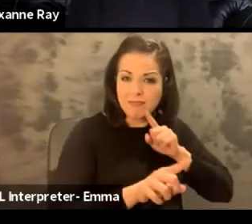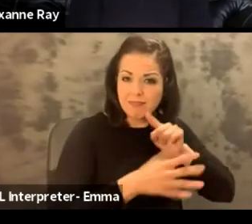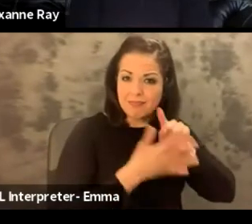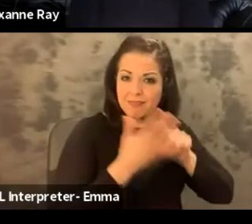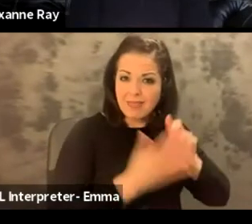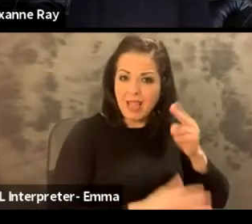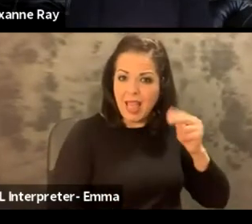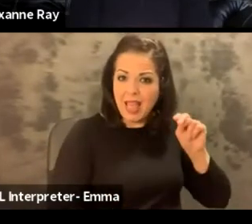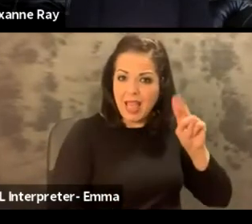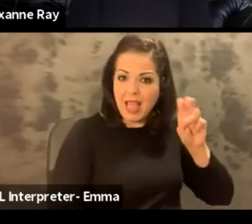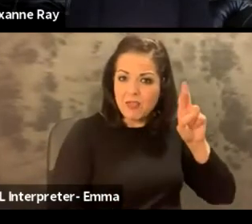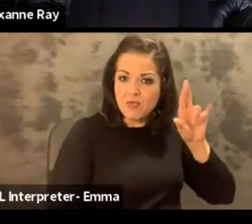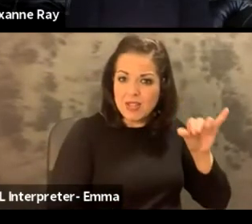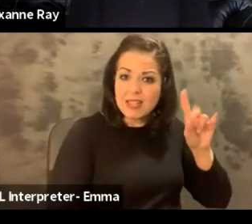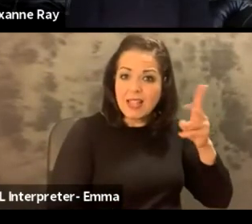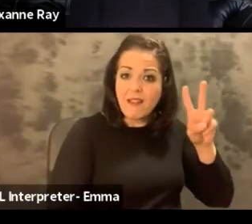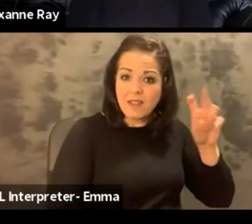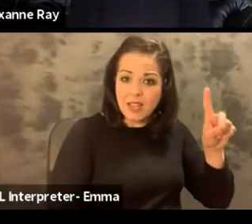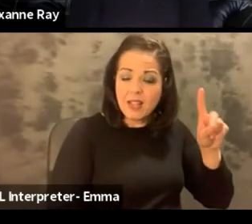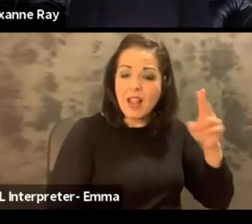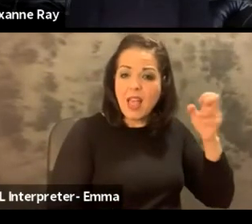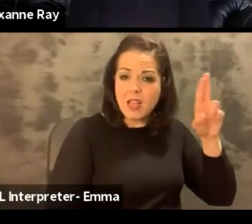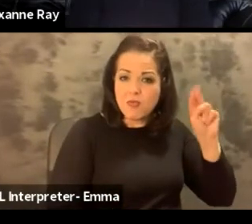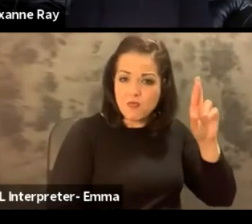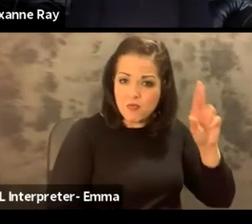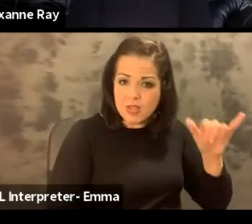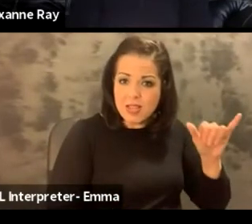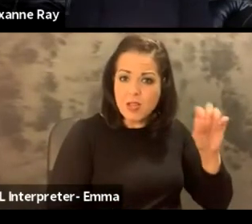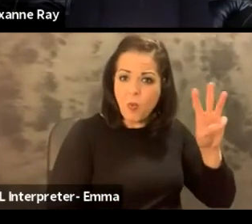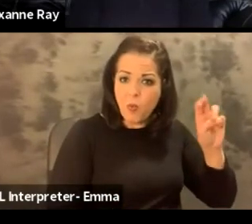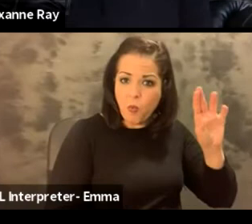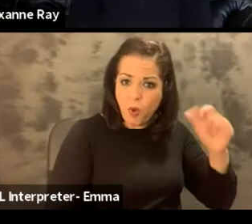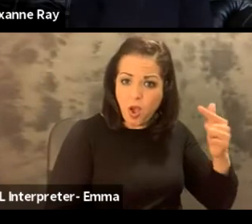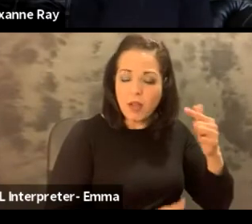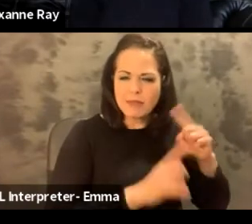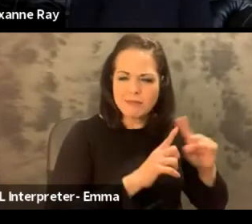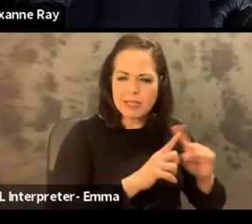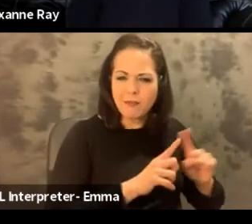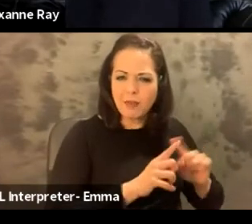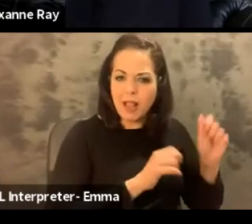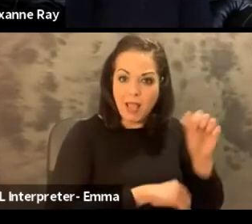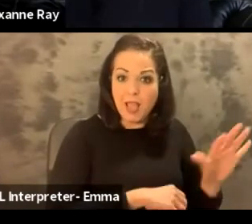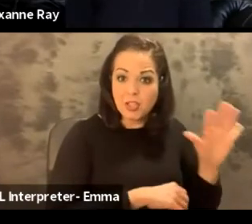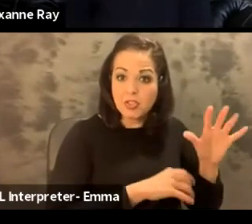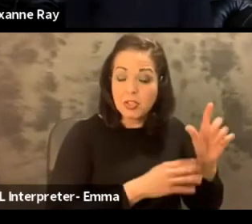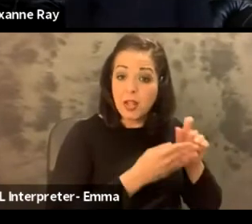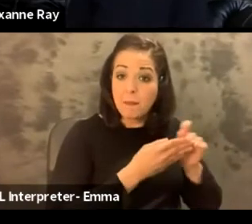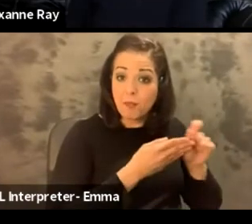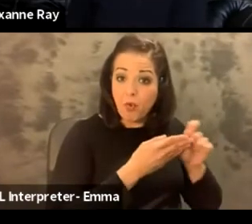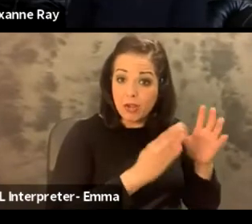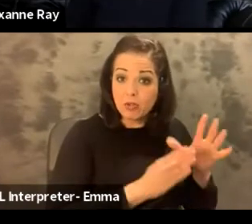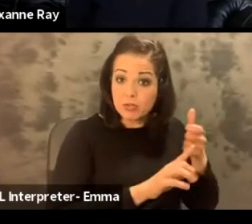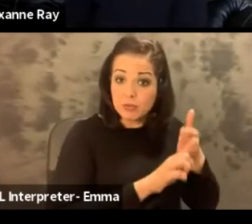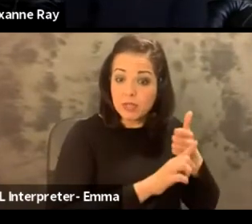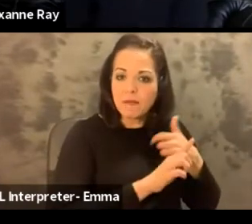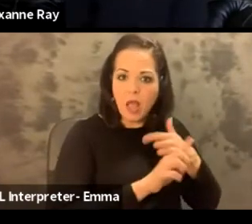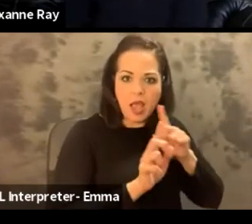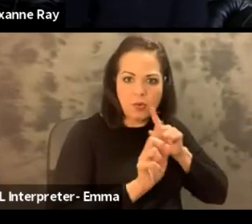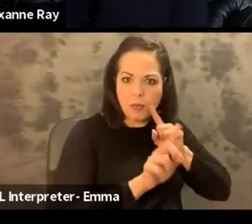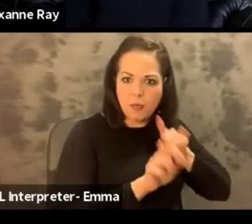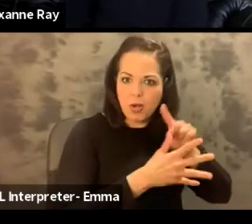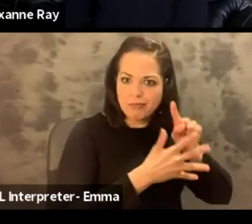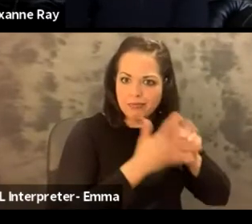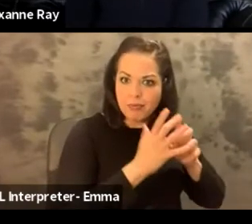and Philip Gotanda and, you know, a number of really great Asian American writers, and I had seen a lot, I